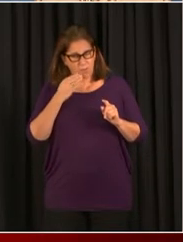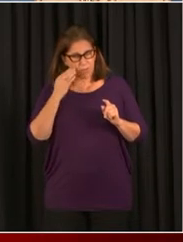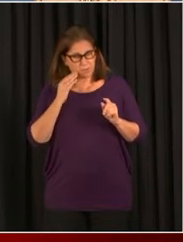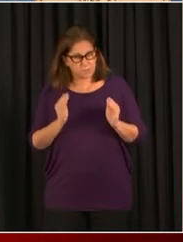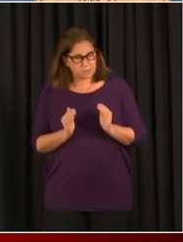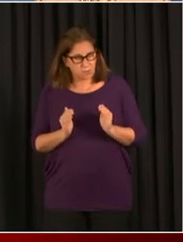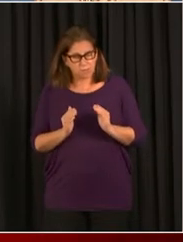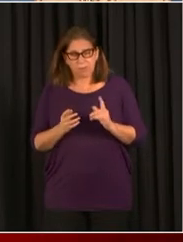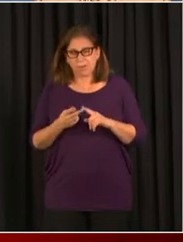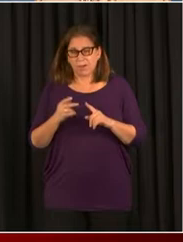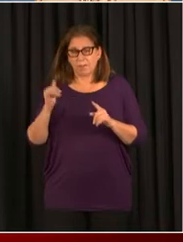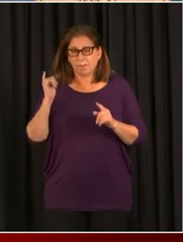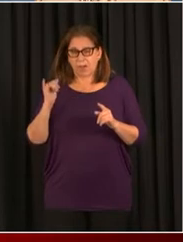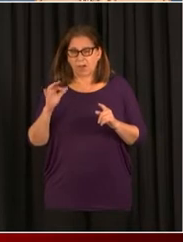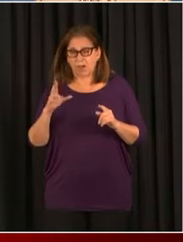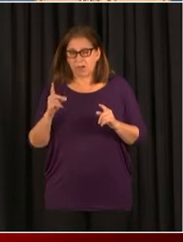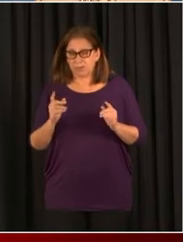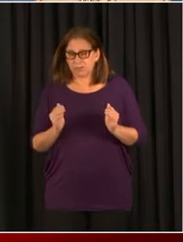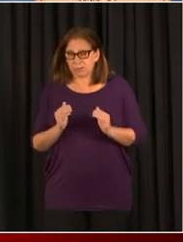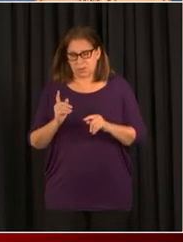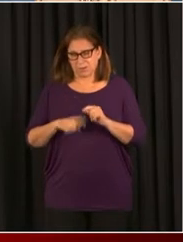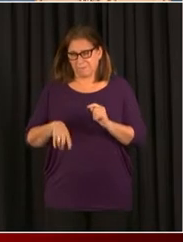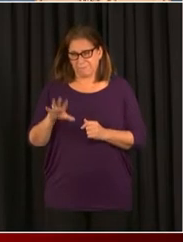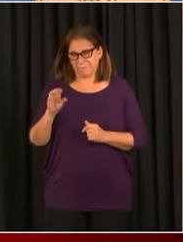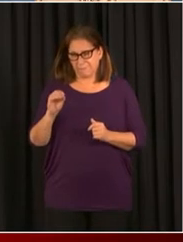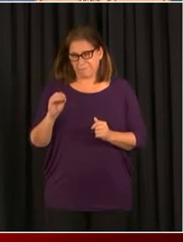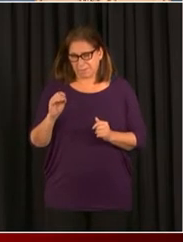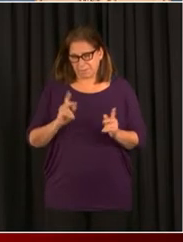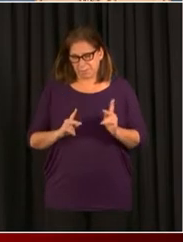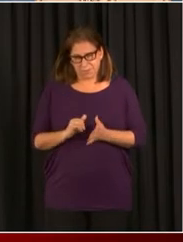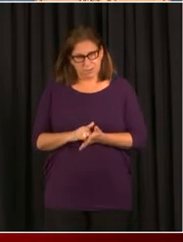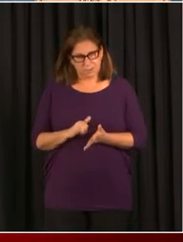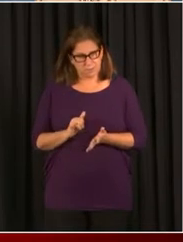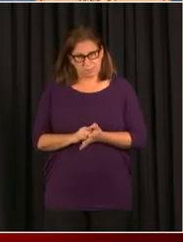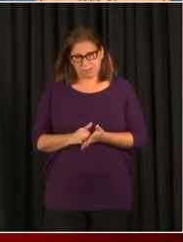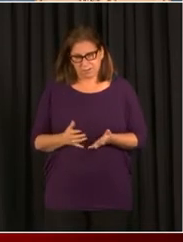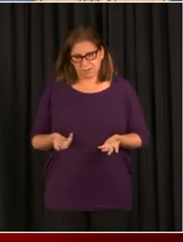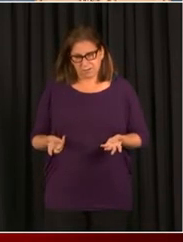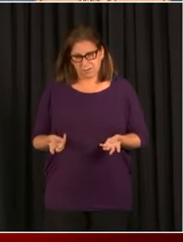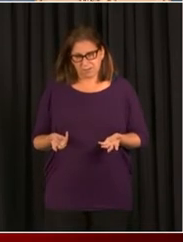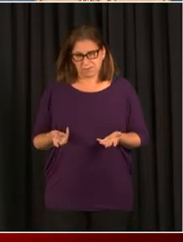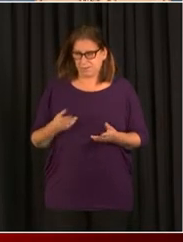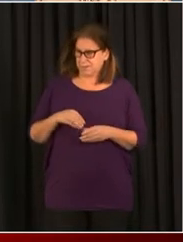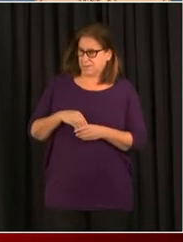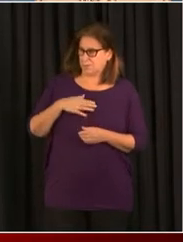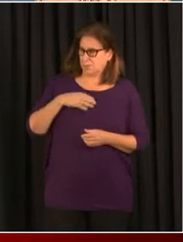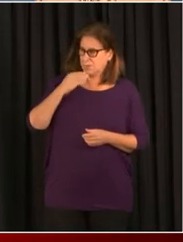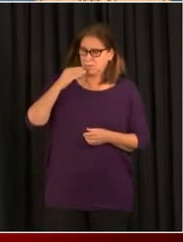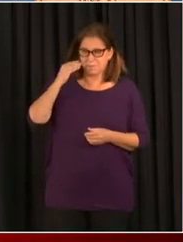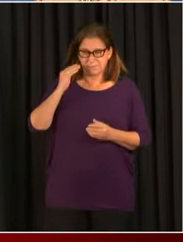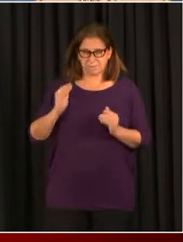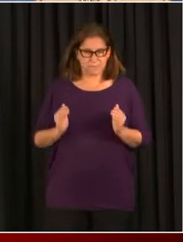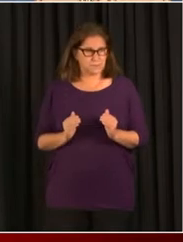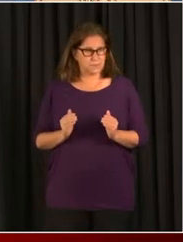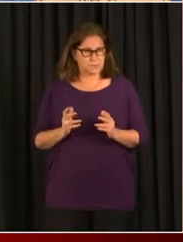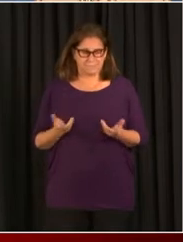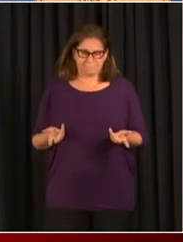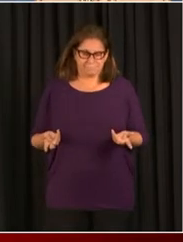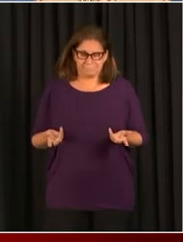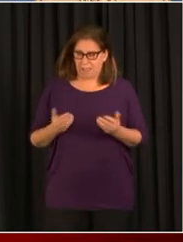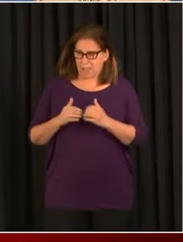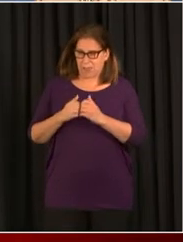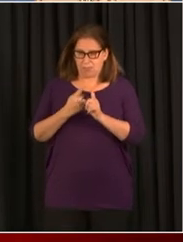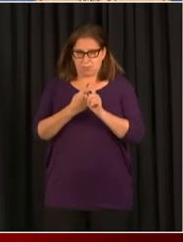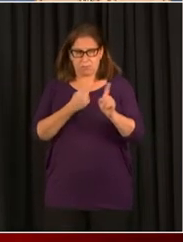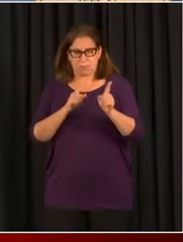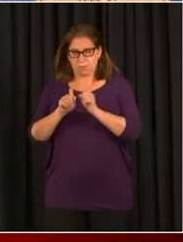the amount of space you have for appropriate social distancing. Also, remind your guests to wear a mask